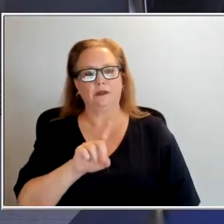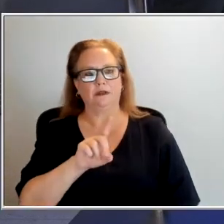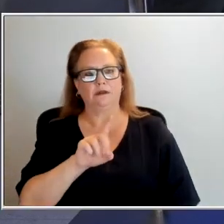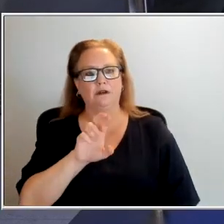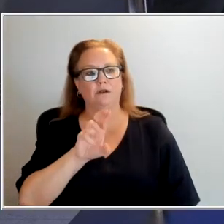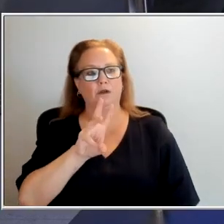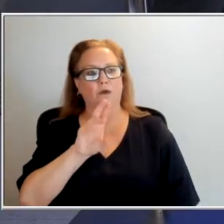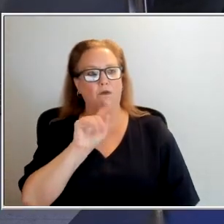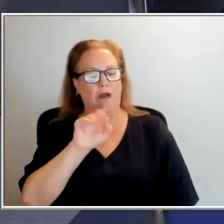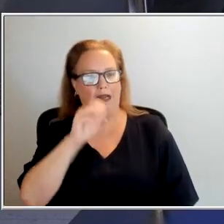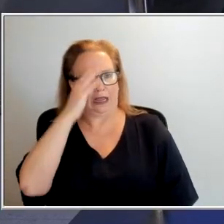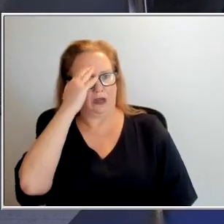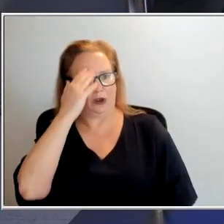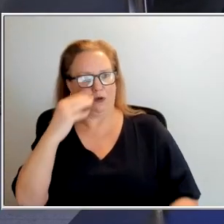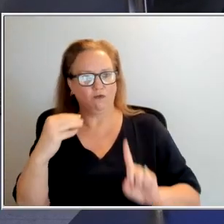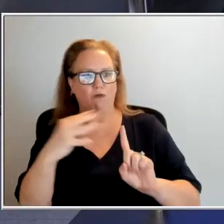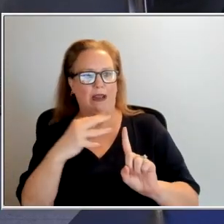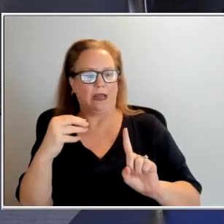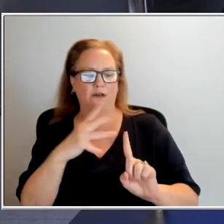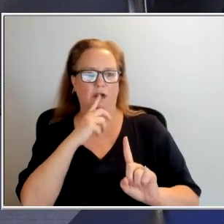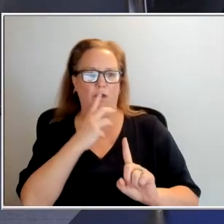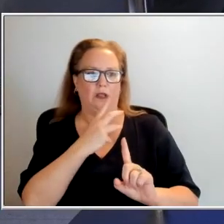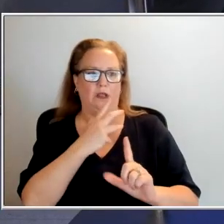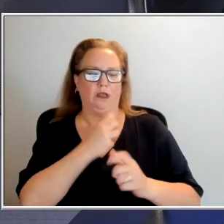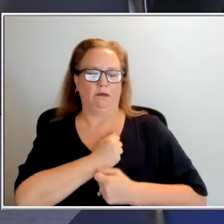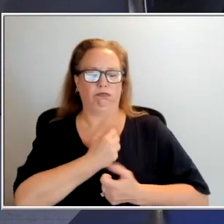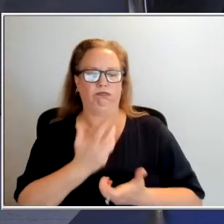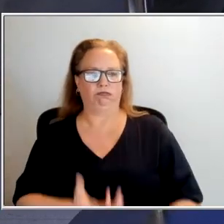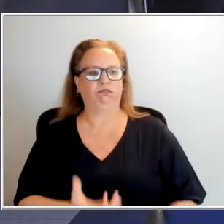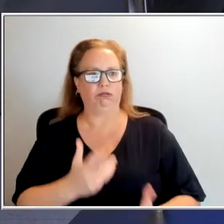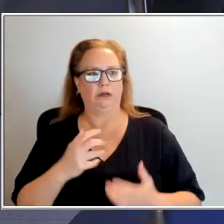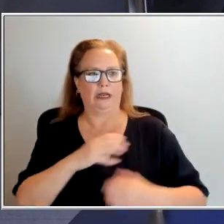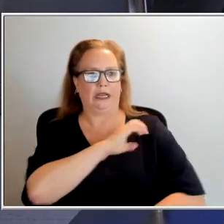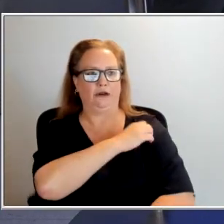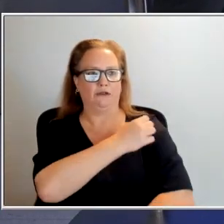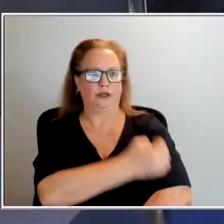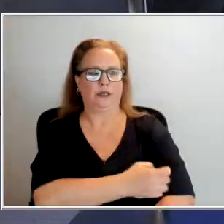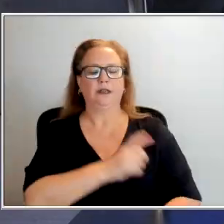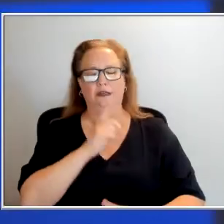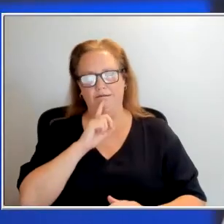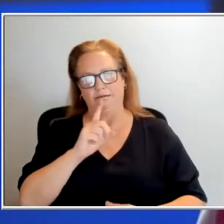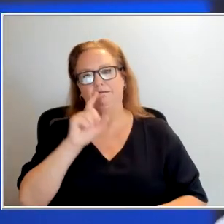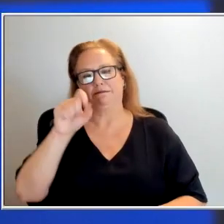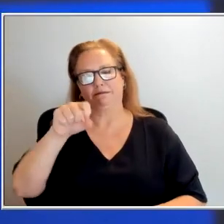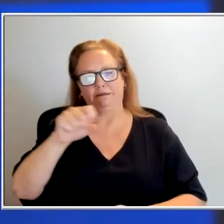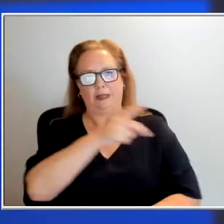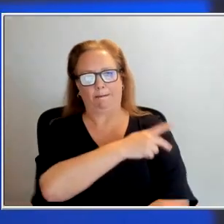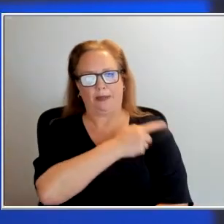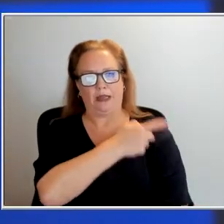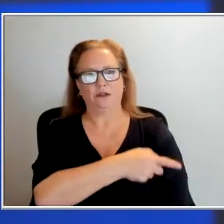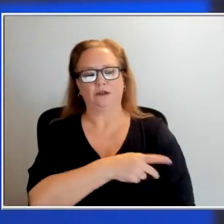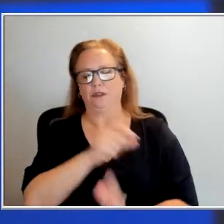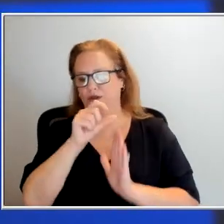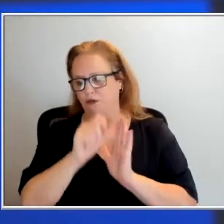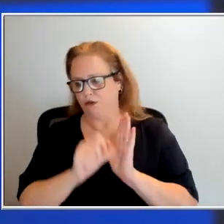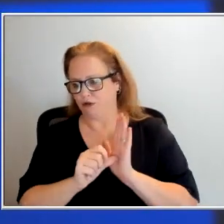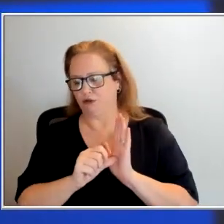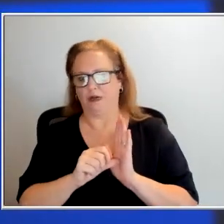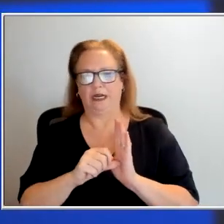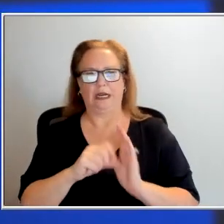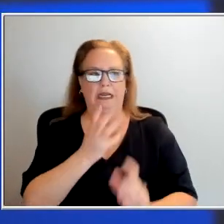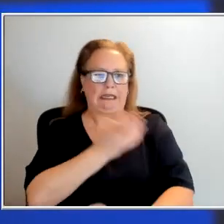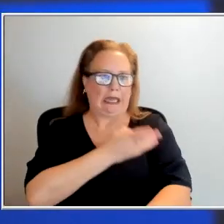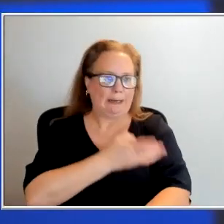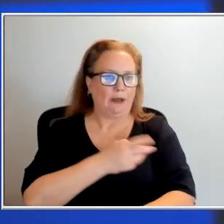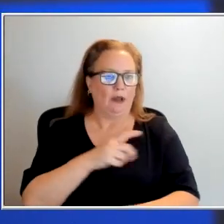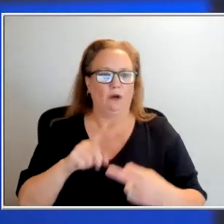know radiation can really sap energy. It really and can. Kind of take it away. Especially in a patient who's been through surgery and chemotherapy. By the time they hit